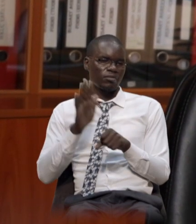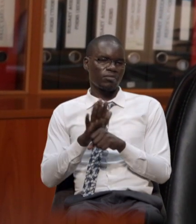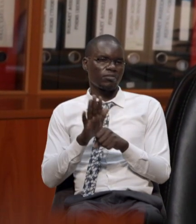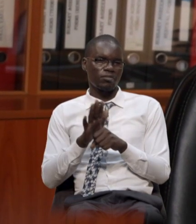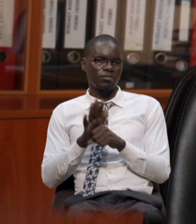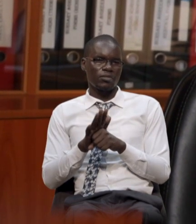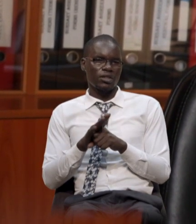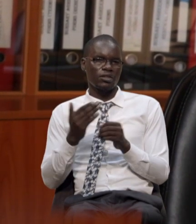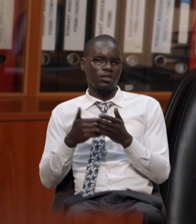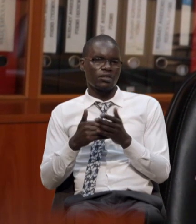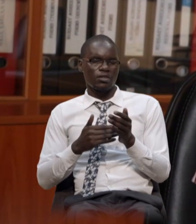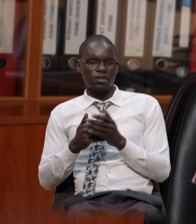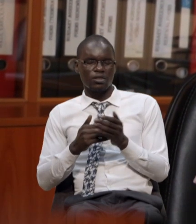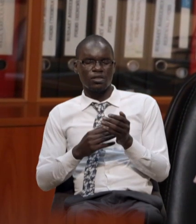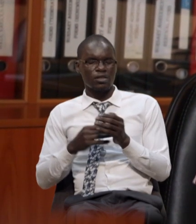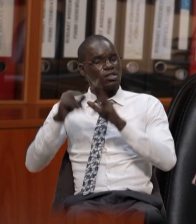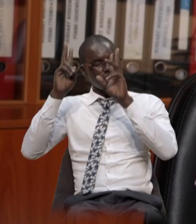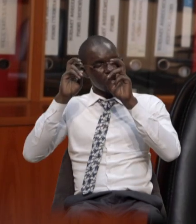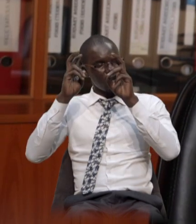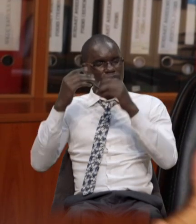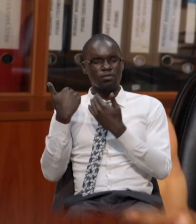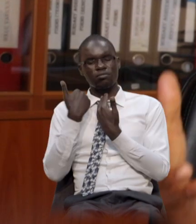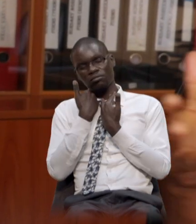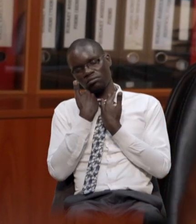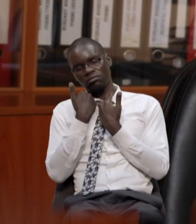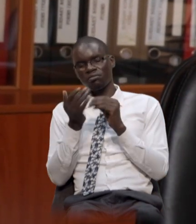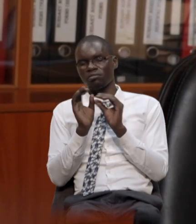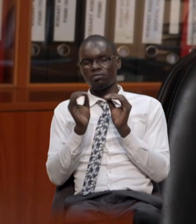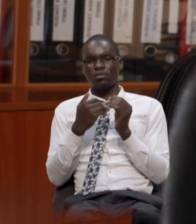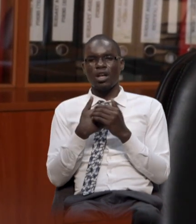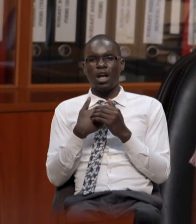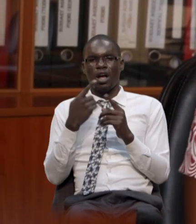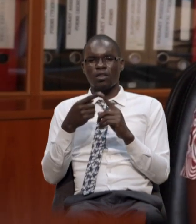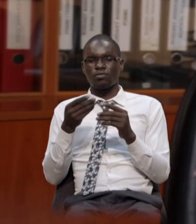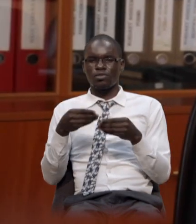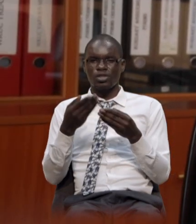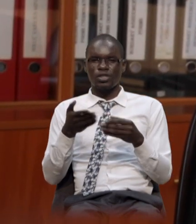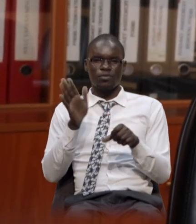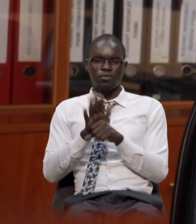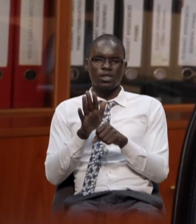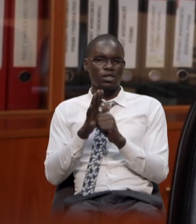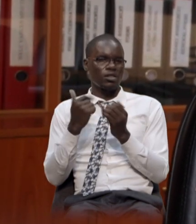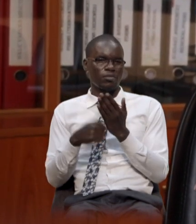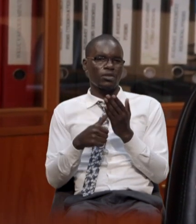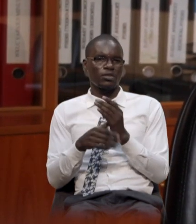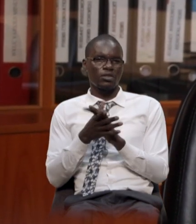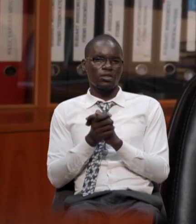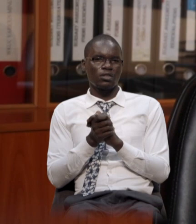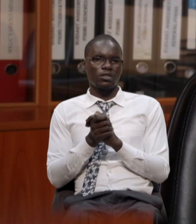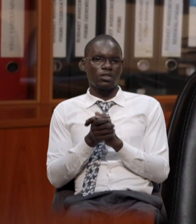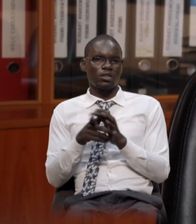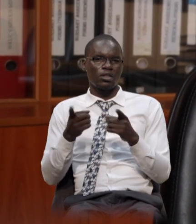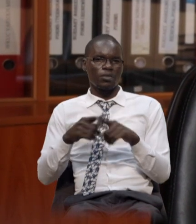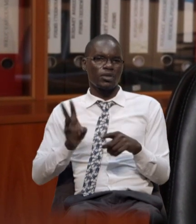that the devil is not asleep. He has to bring many pandemics, many diseases. But we